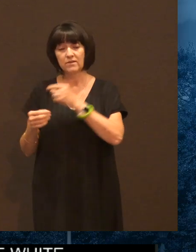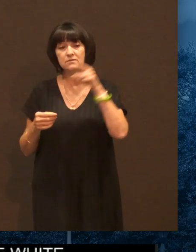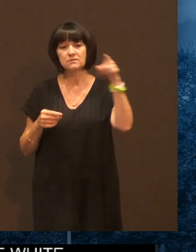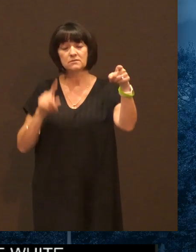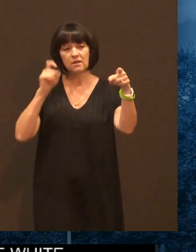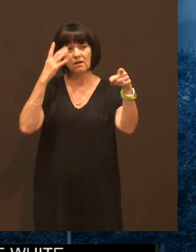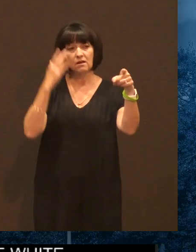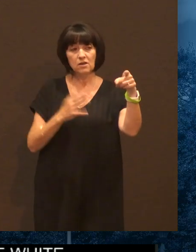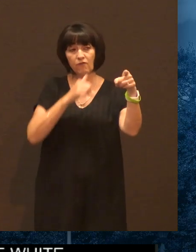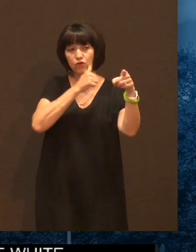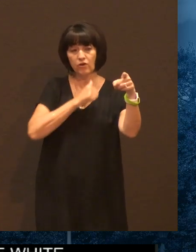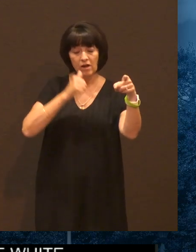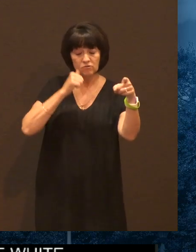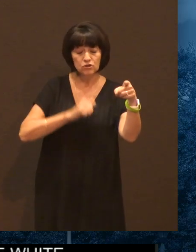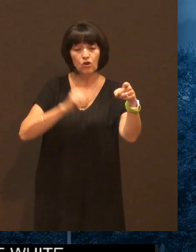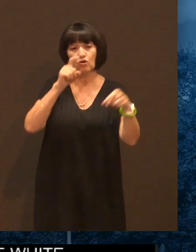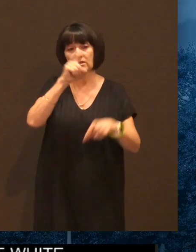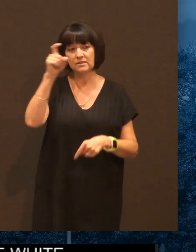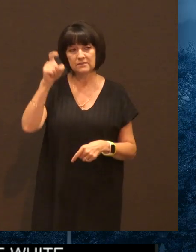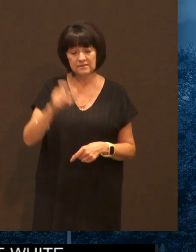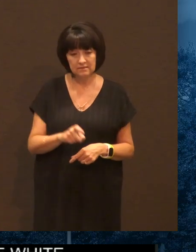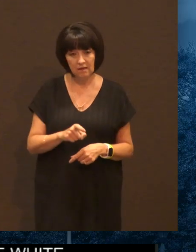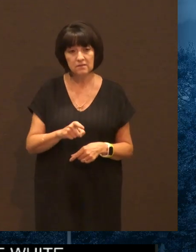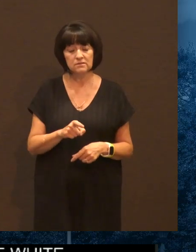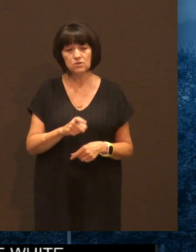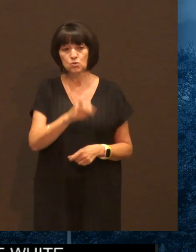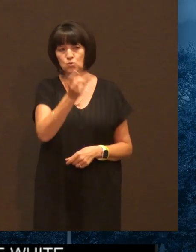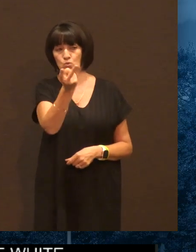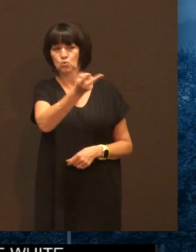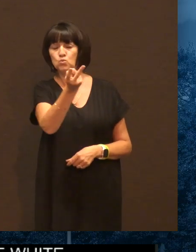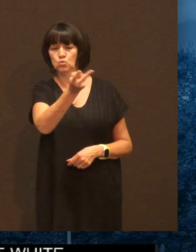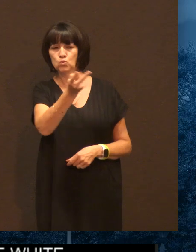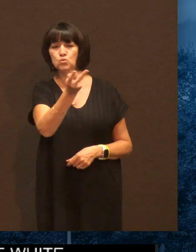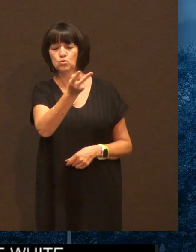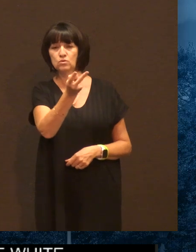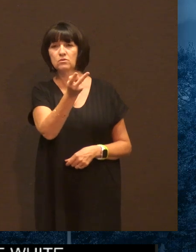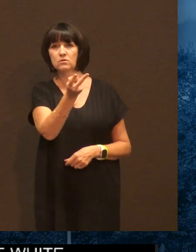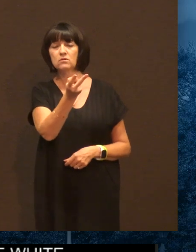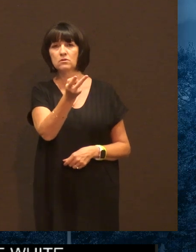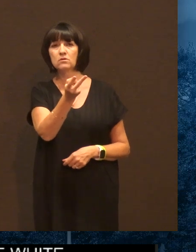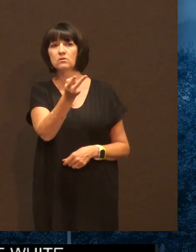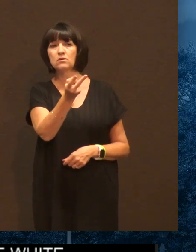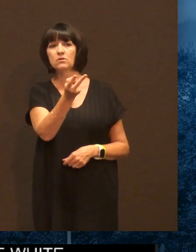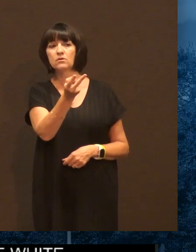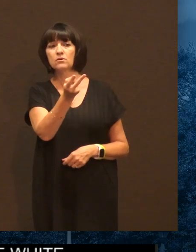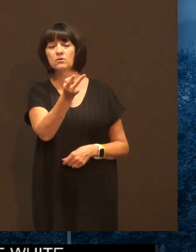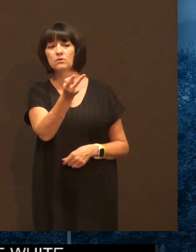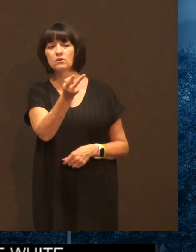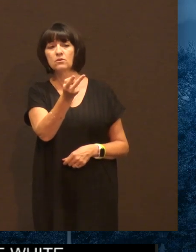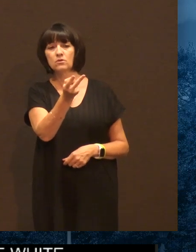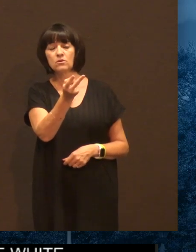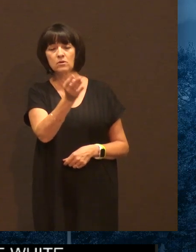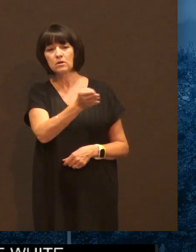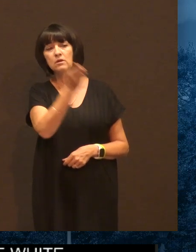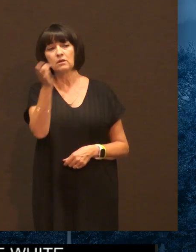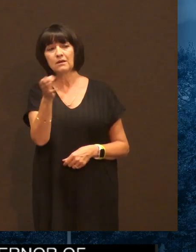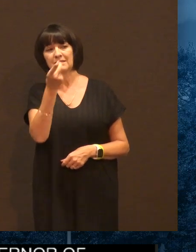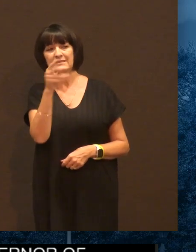governor of Arizona, in particular those two, and by Dr.